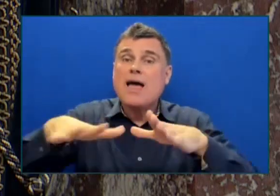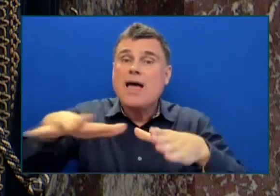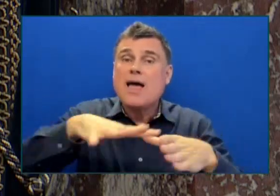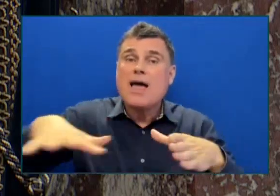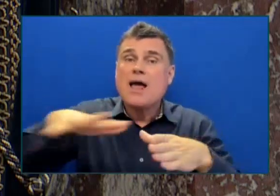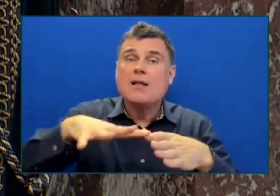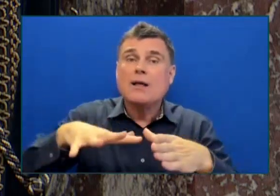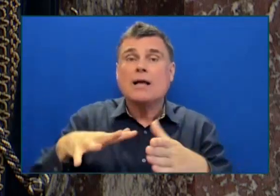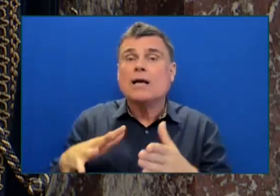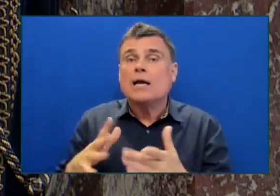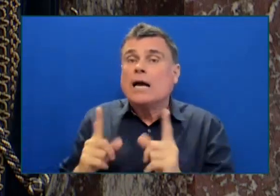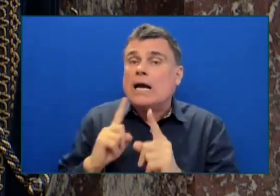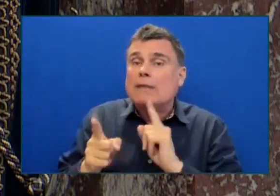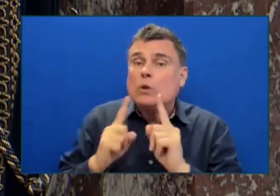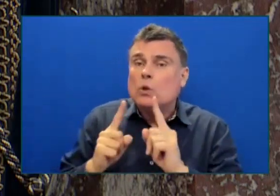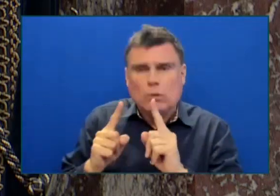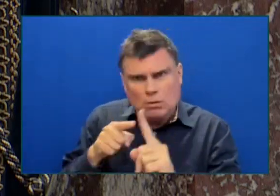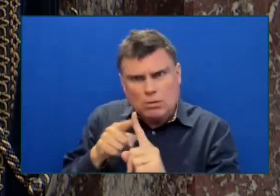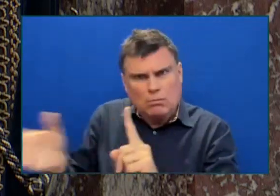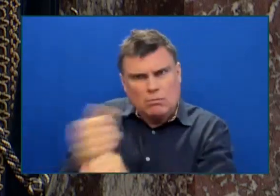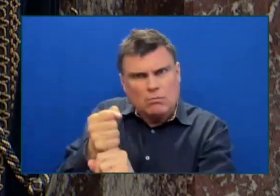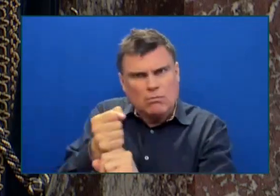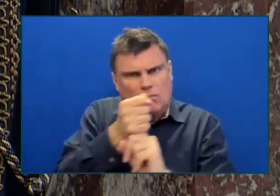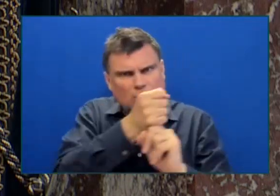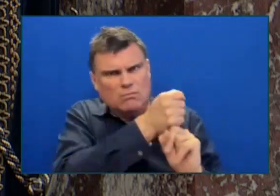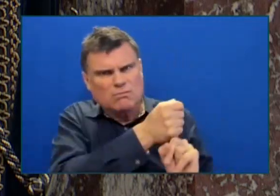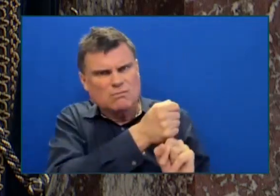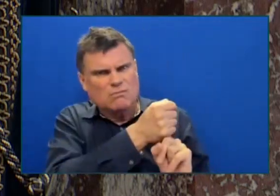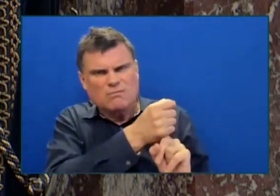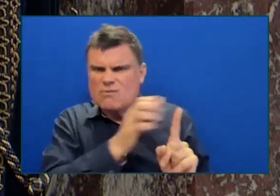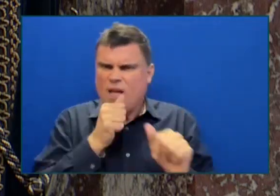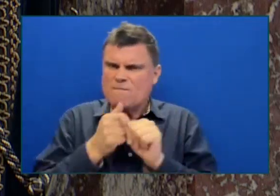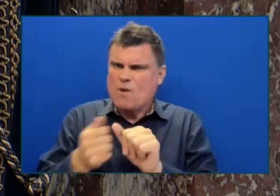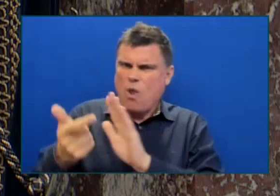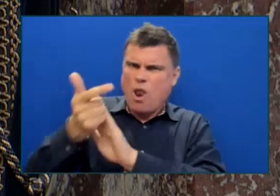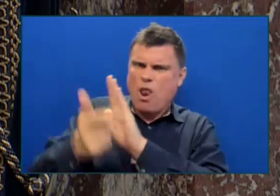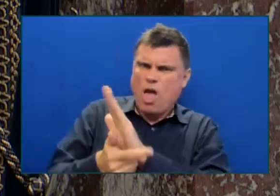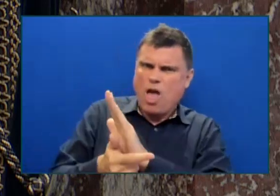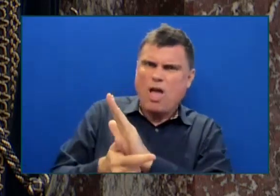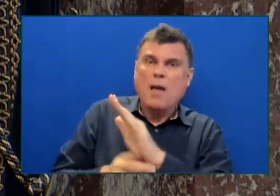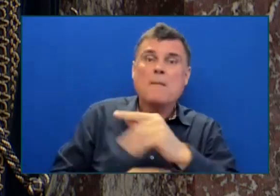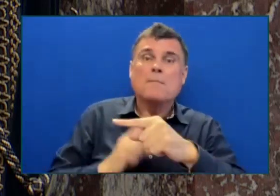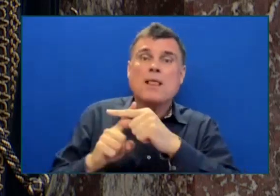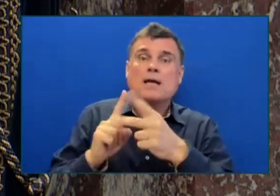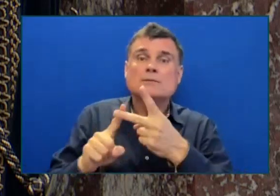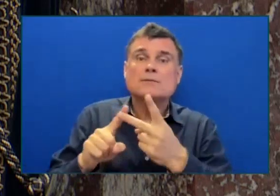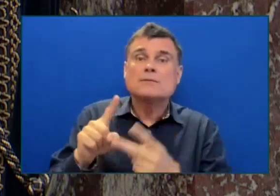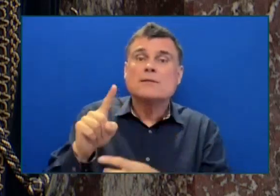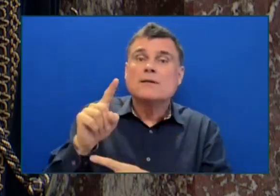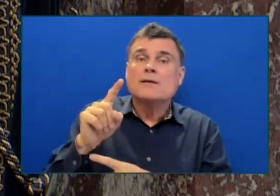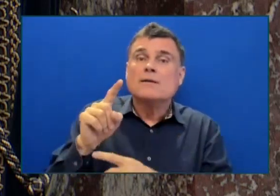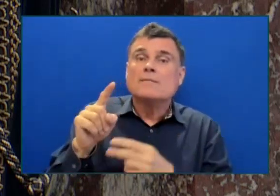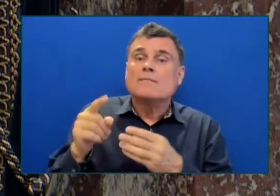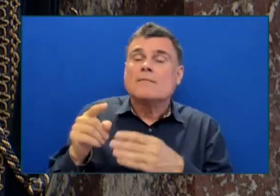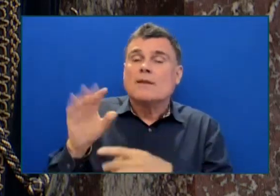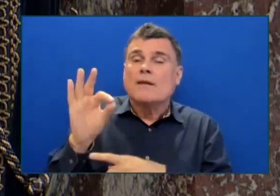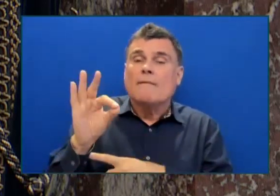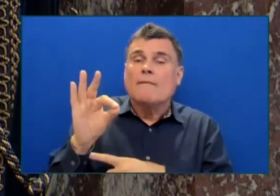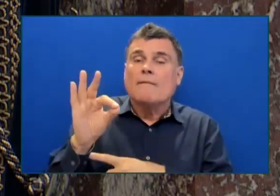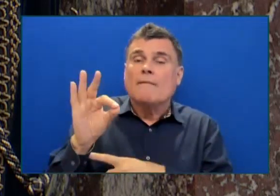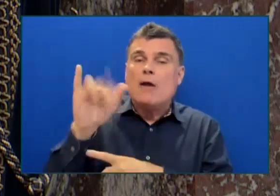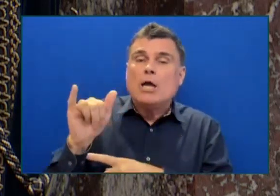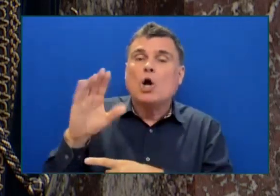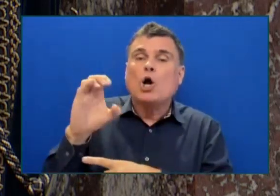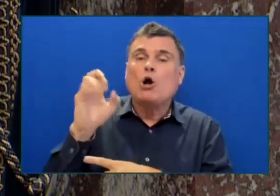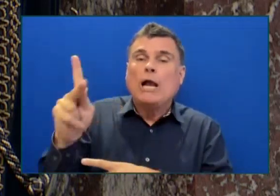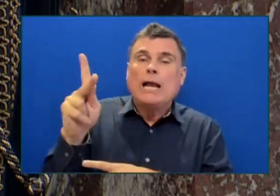the demonstrations at Ferry Creek. Media restrictions placed by the RCMP were found to, quote, interfere with the important liberties